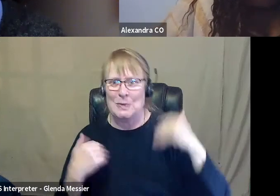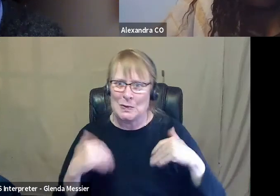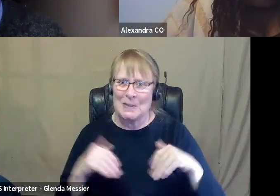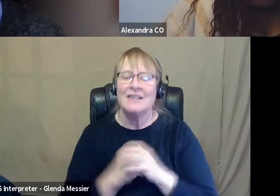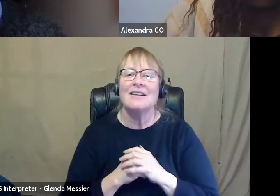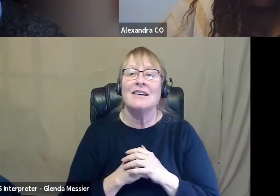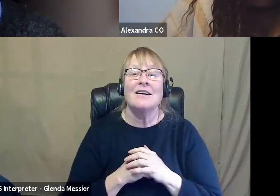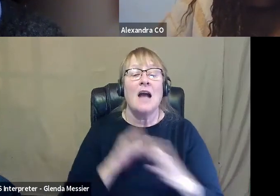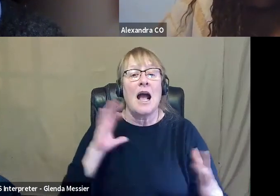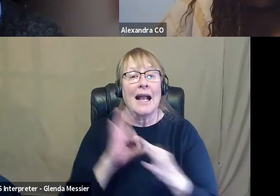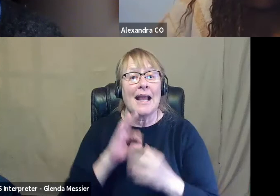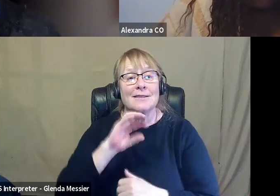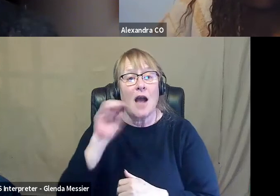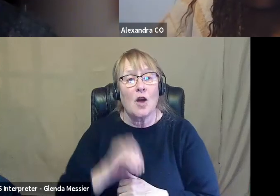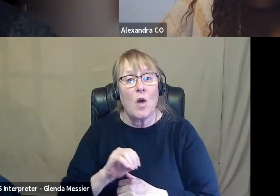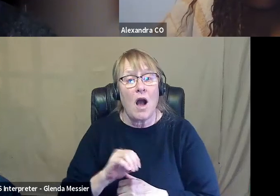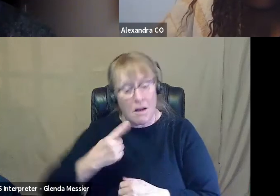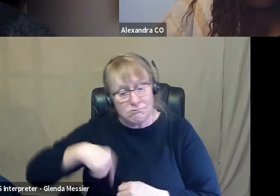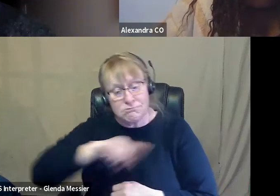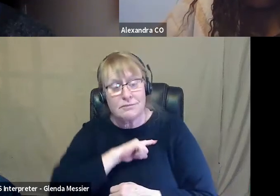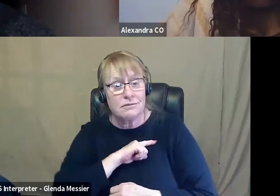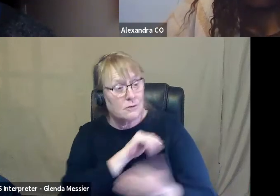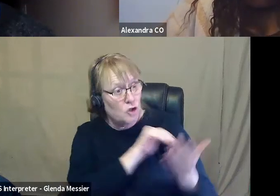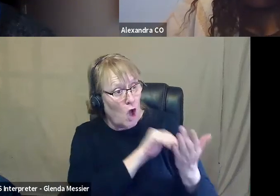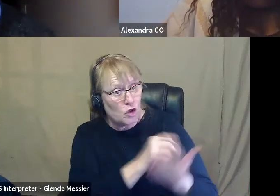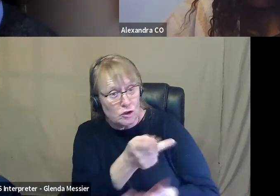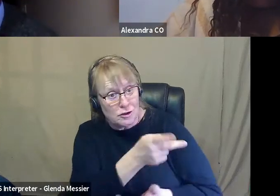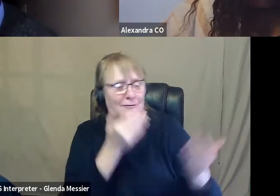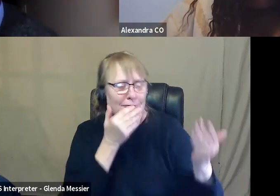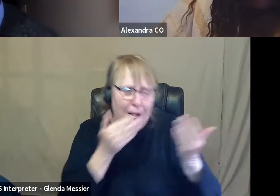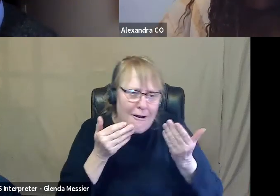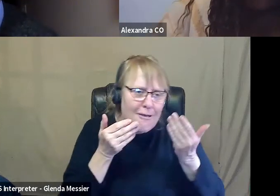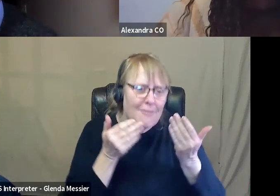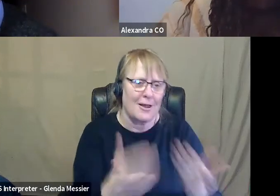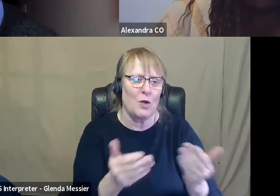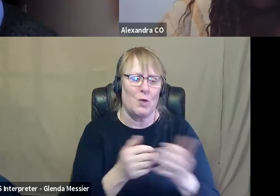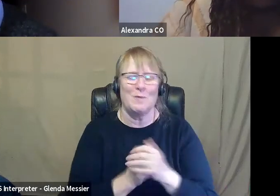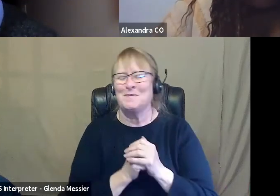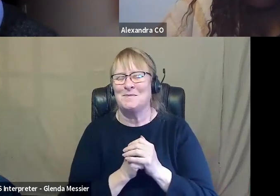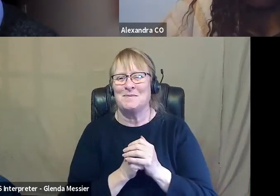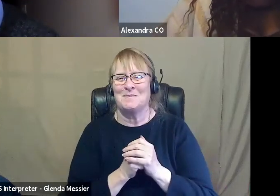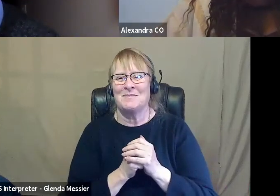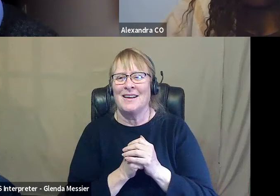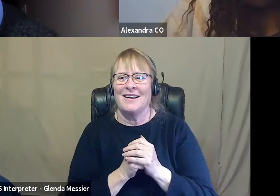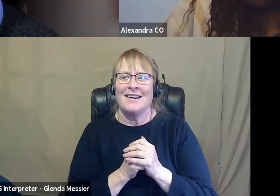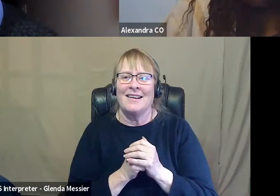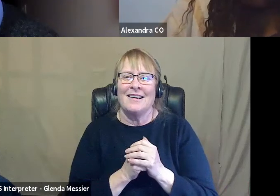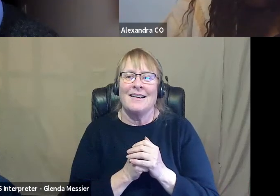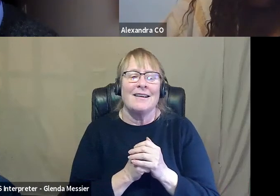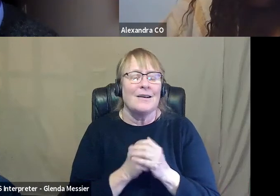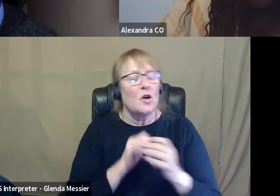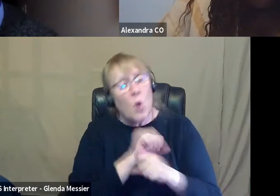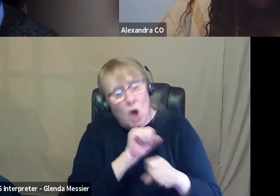behalf of Connecting Ottawa, I would like to thank Dr. Rashid and Dr. Bogosh for the presentation today. We would love to thank you for the work